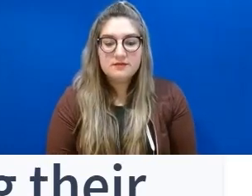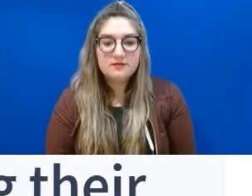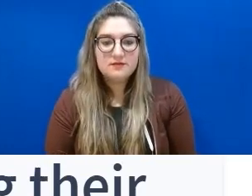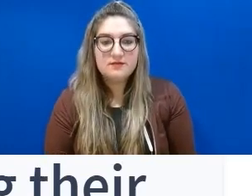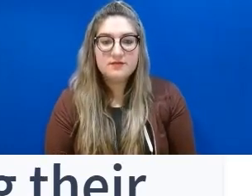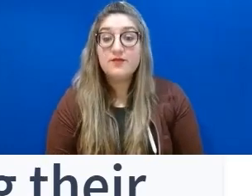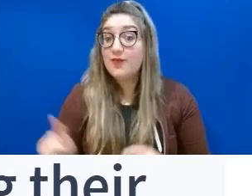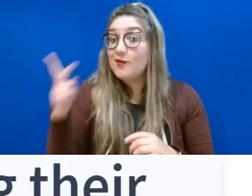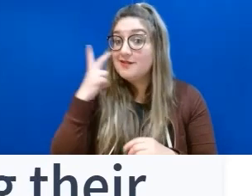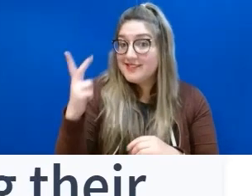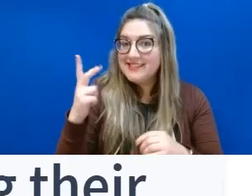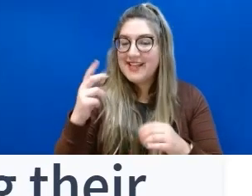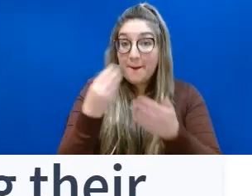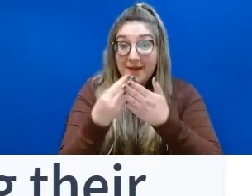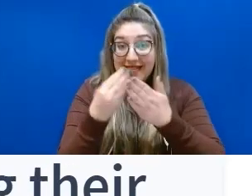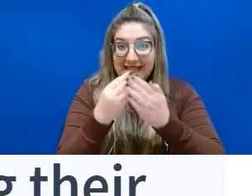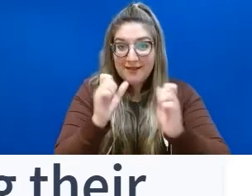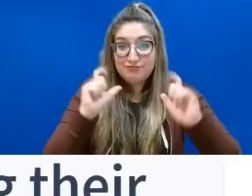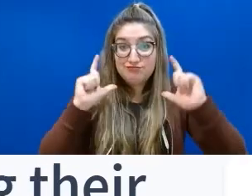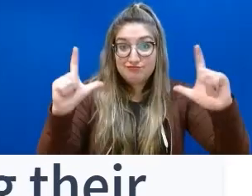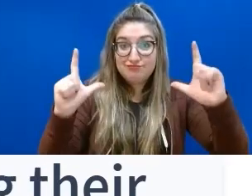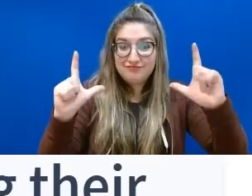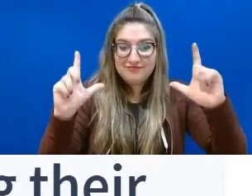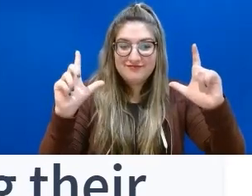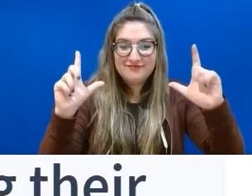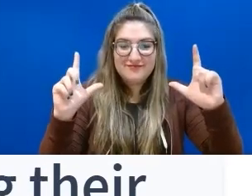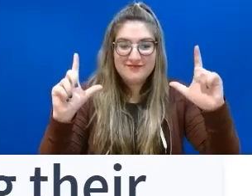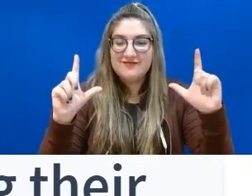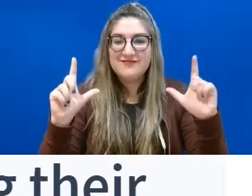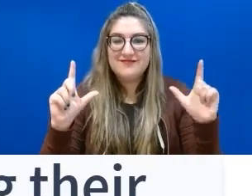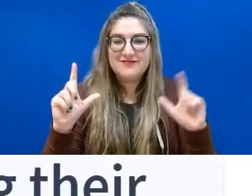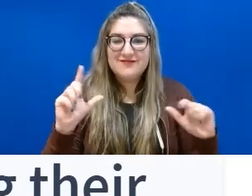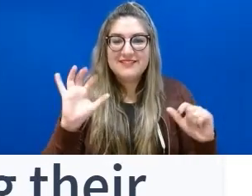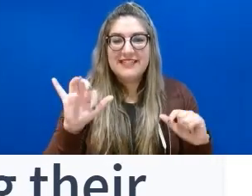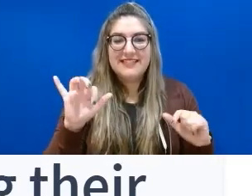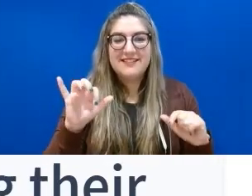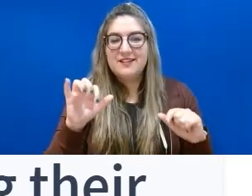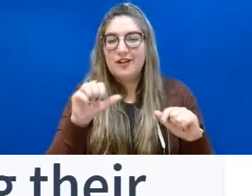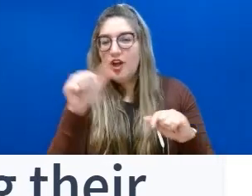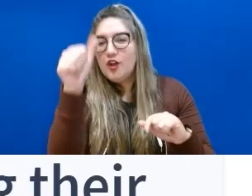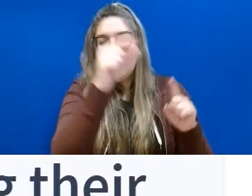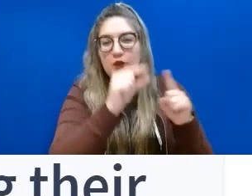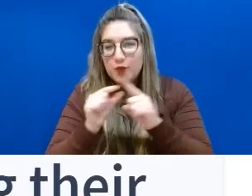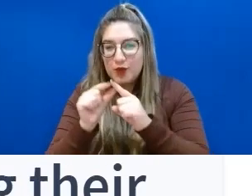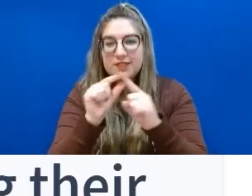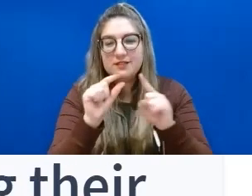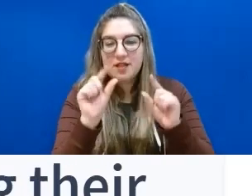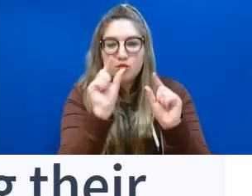So you see how money became bigger out of every other word, means that it's a common